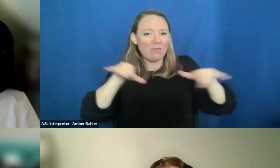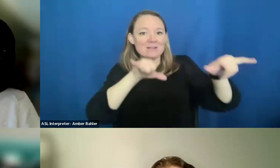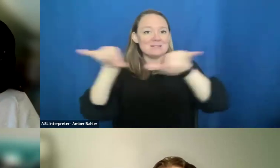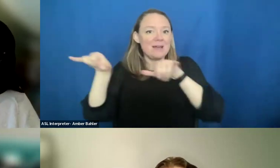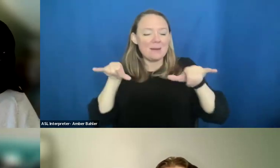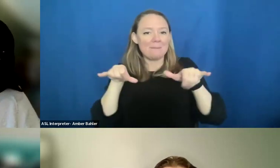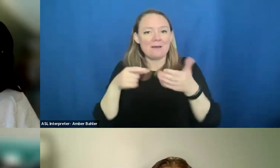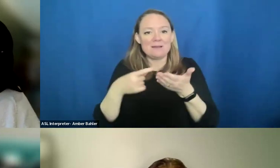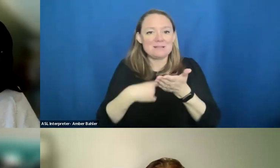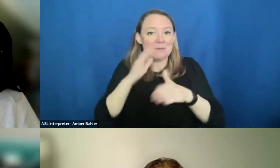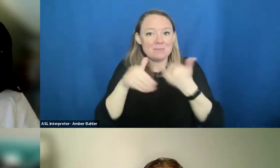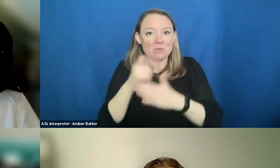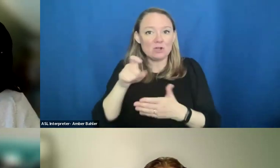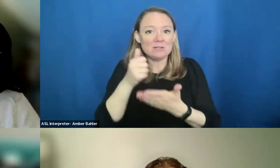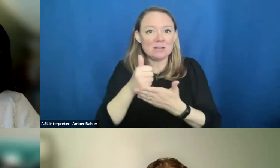Thank you.